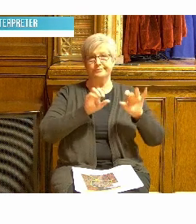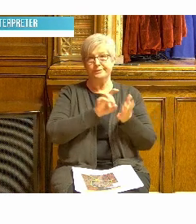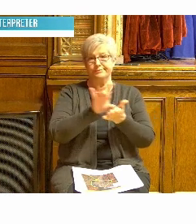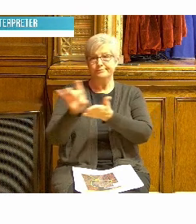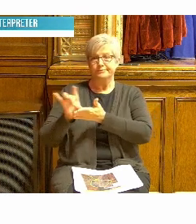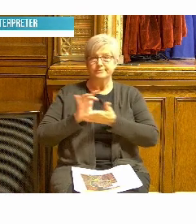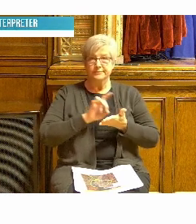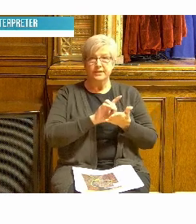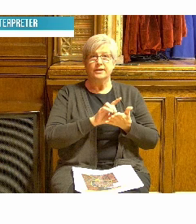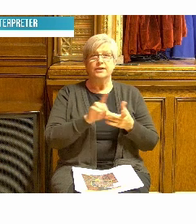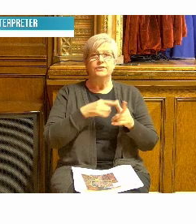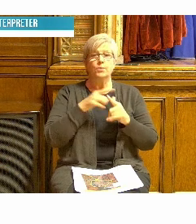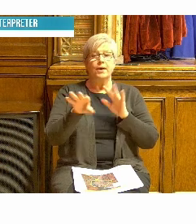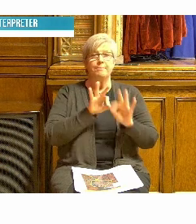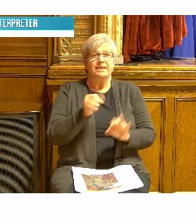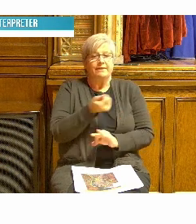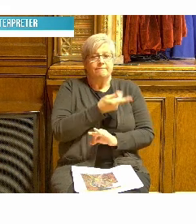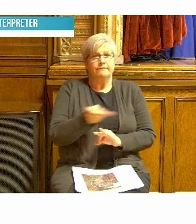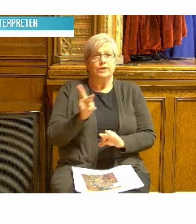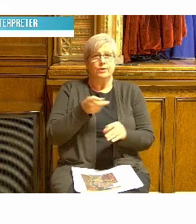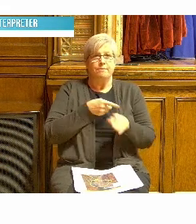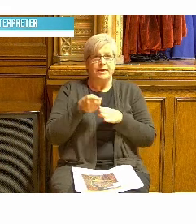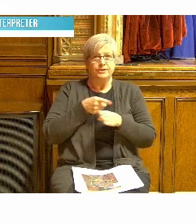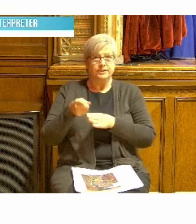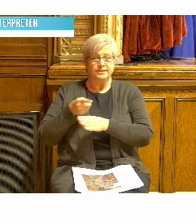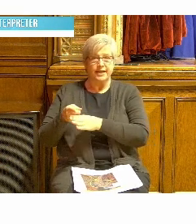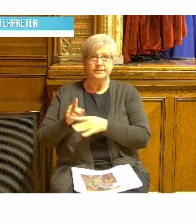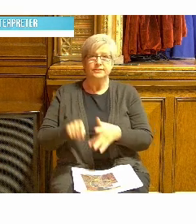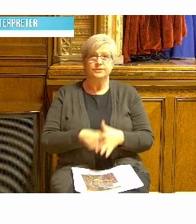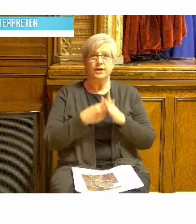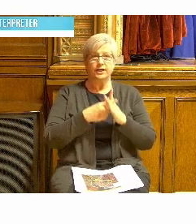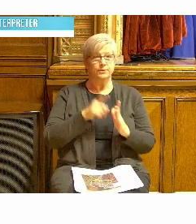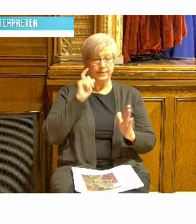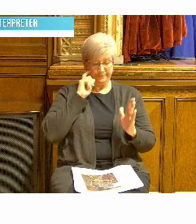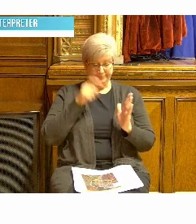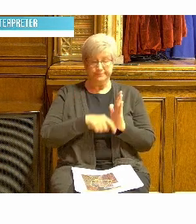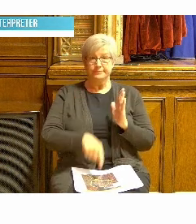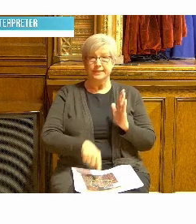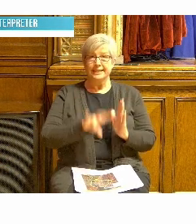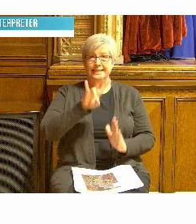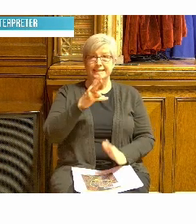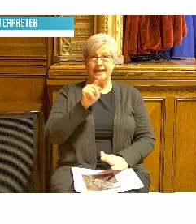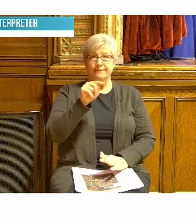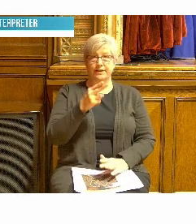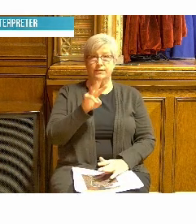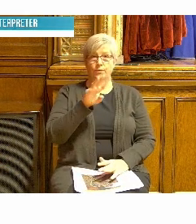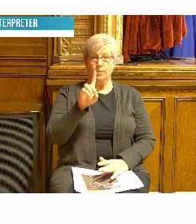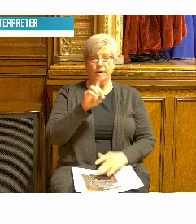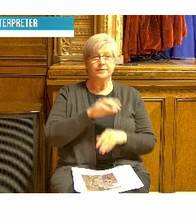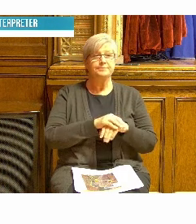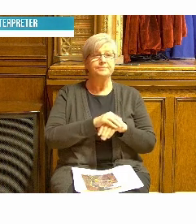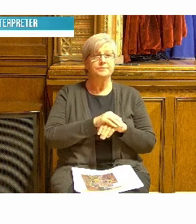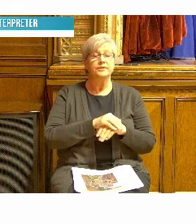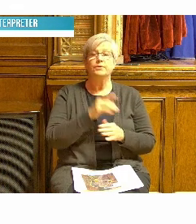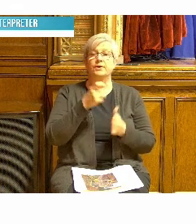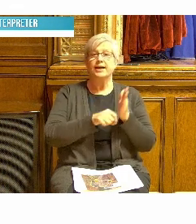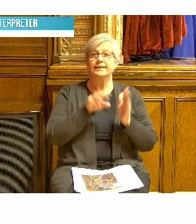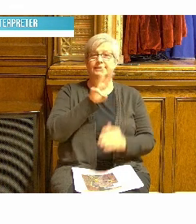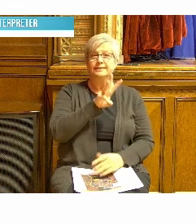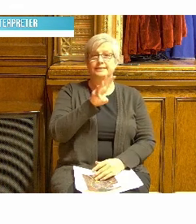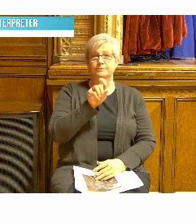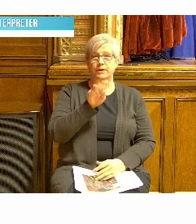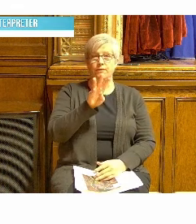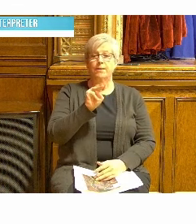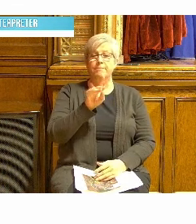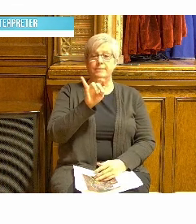few of the most prominent sites, starting with the area we were just looking at, the 7th Ward. So it cost